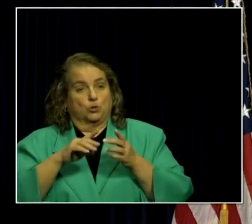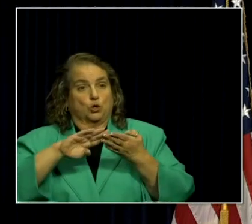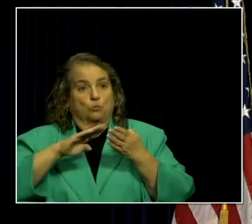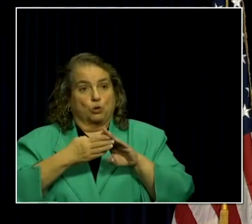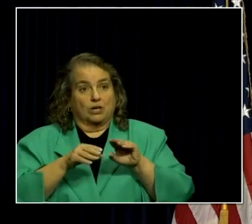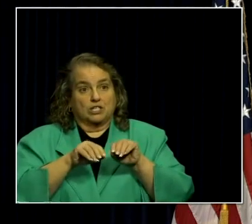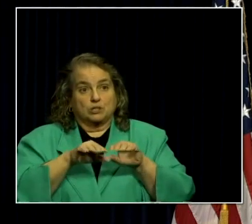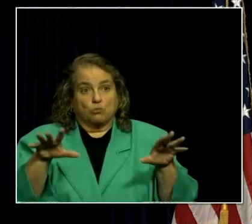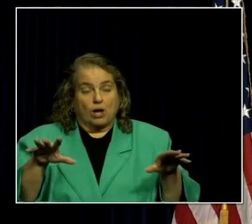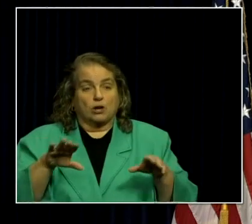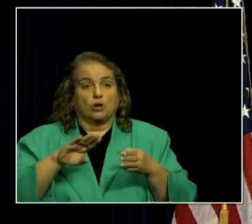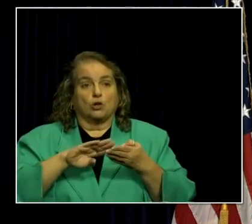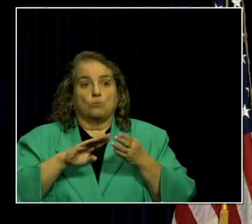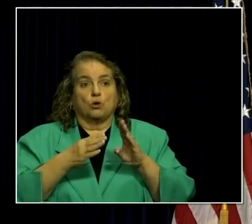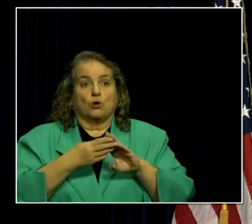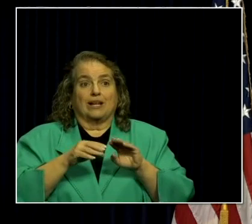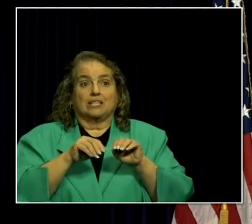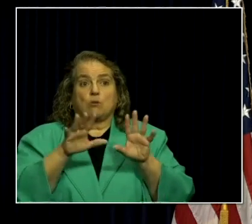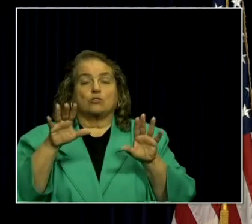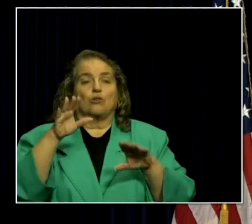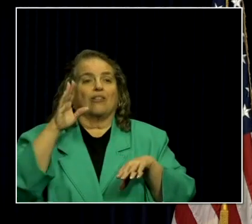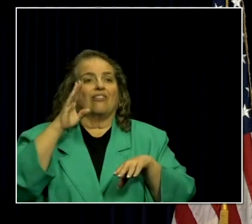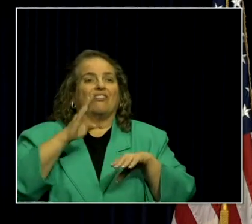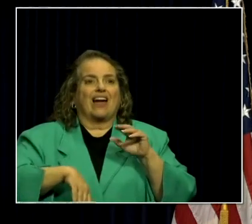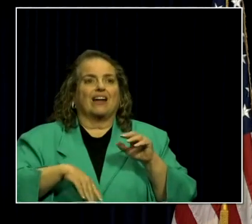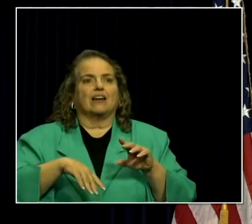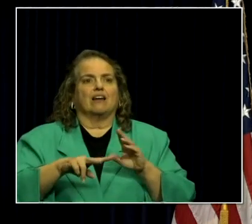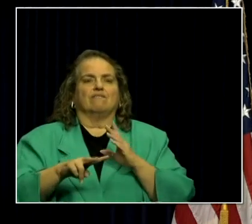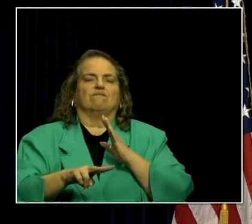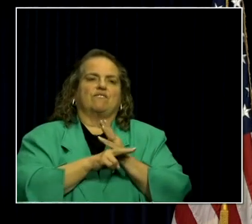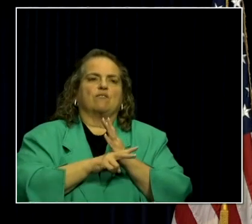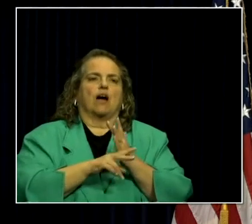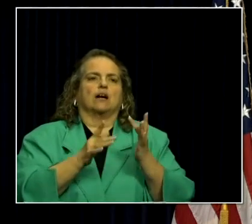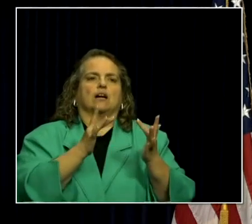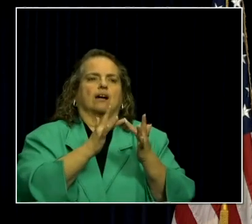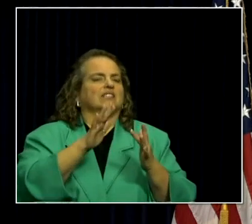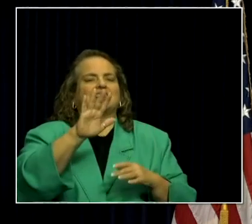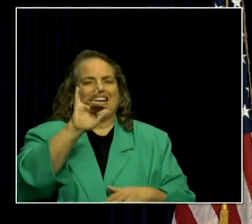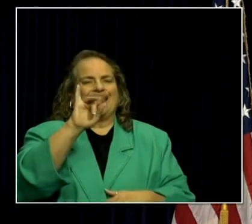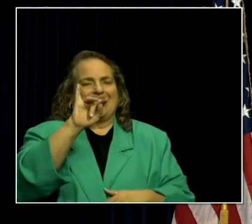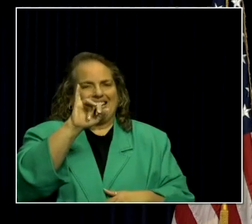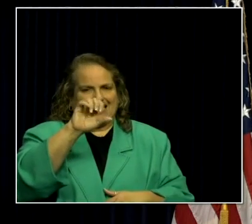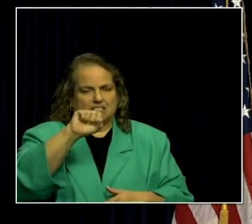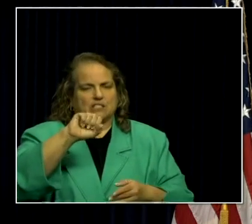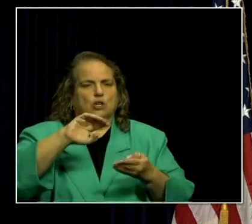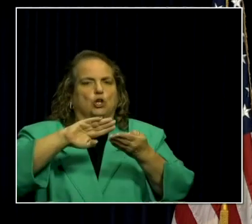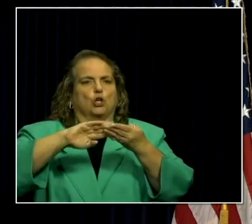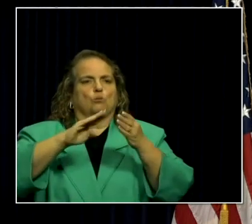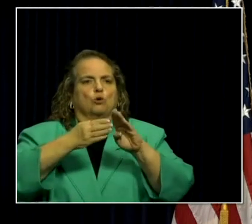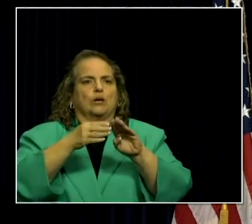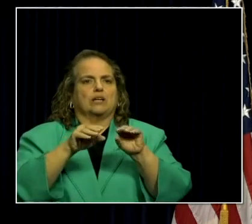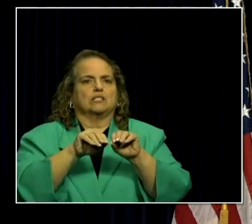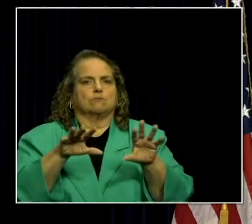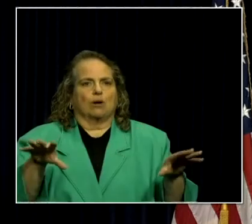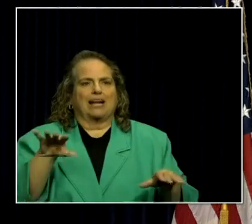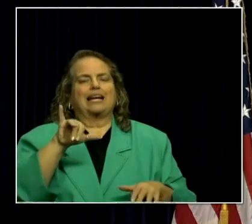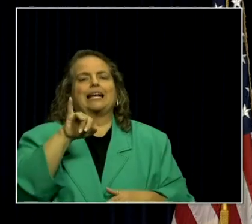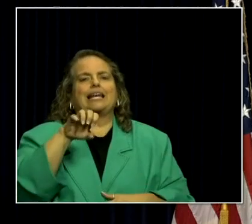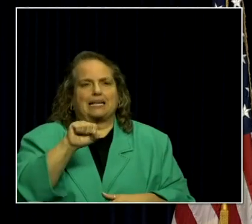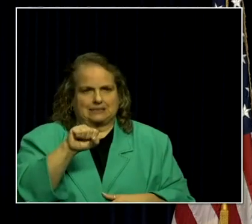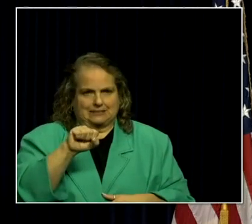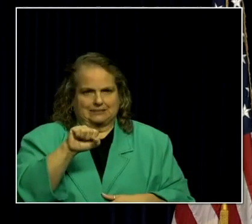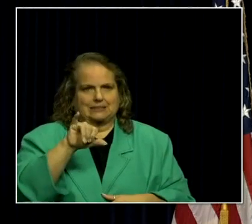verified contact tracing? It is community spread. It is being community spread in Kentucky. That doesn't mean we don't do, in